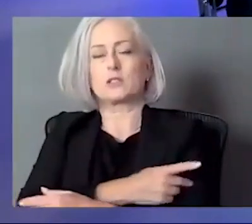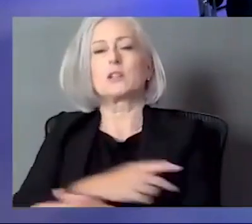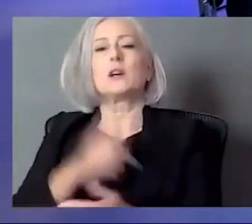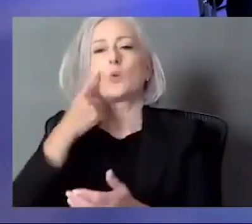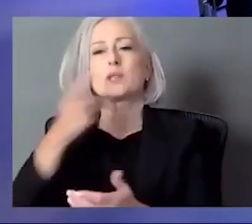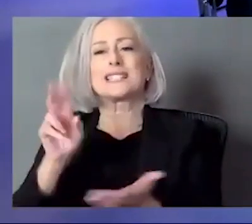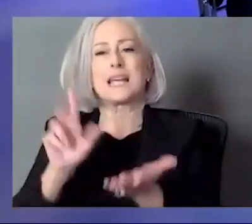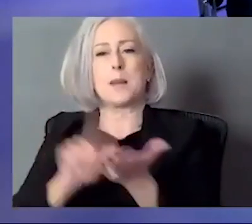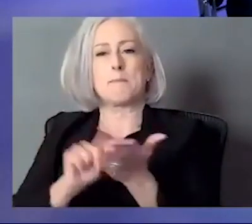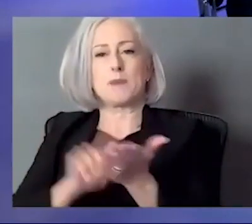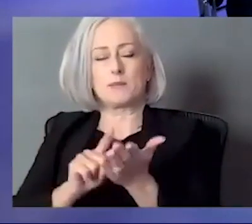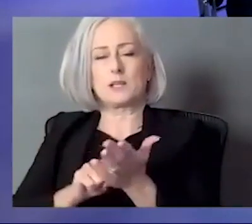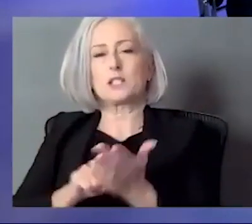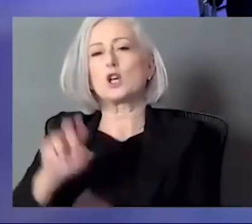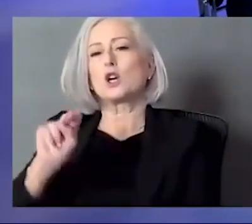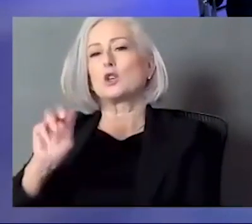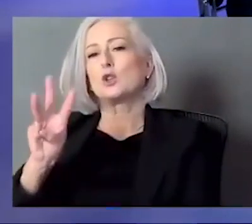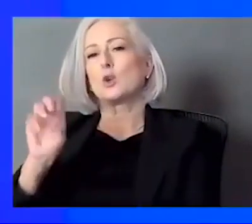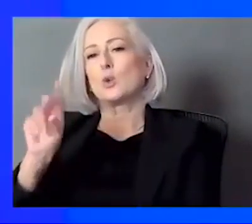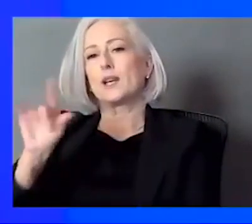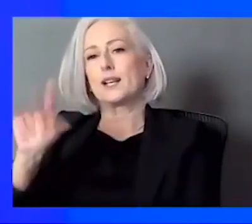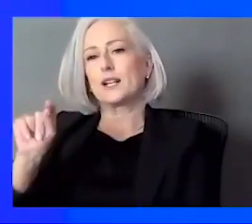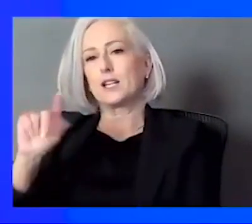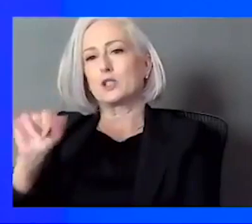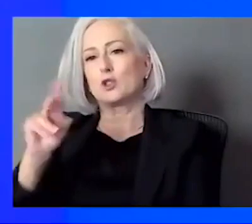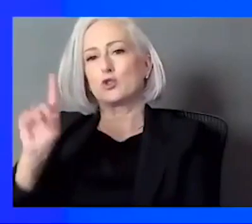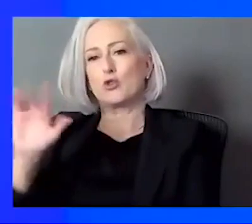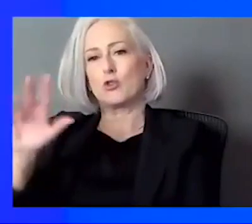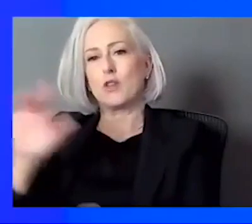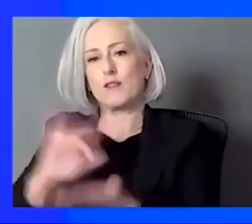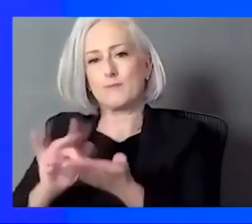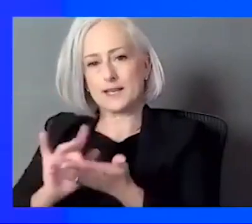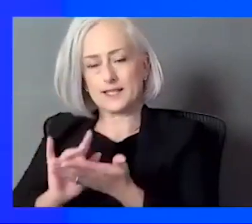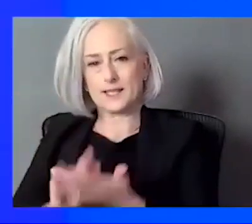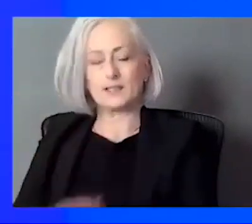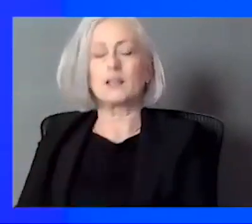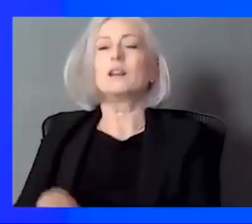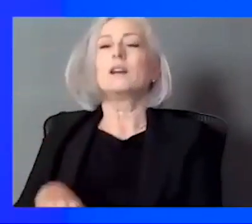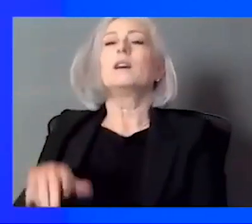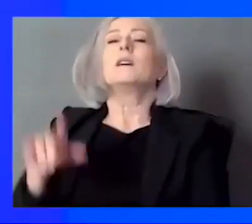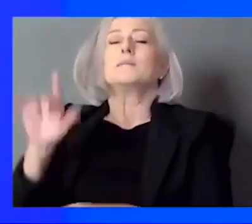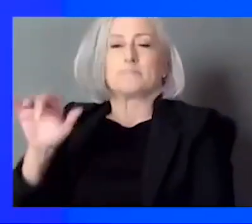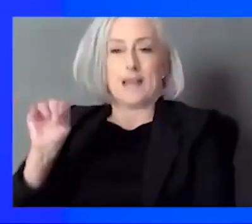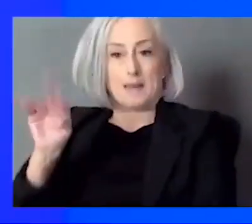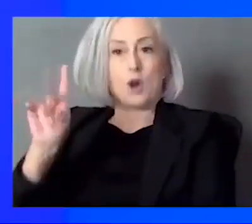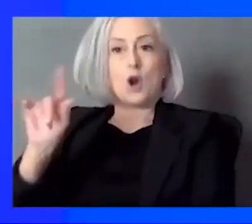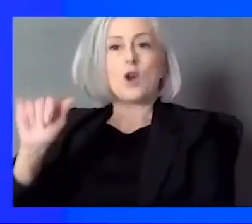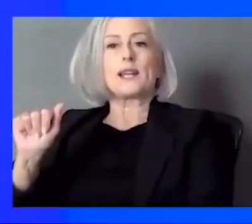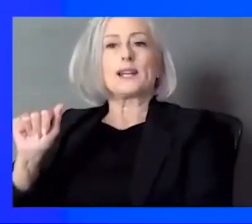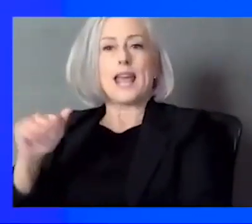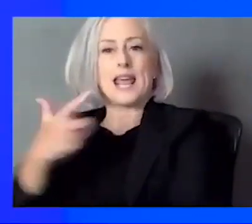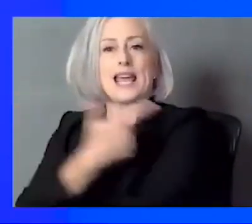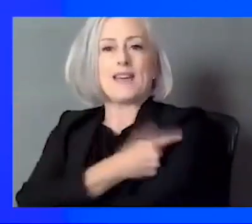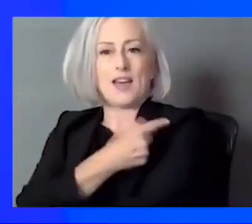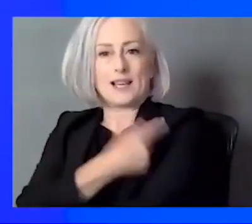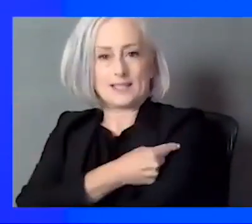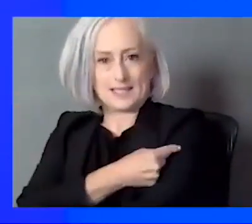the actual, so when you get the mRNA vaccine injected into your arm, your body